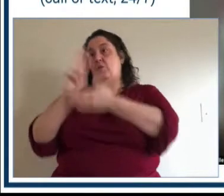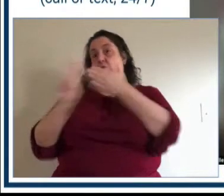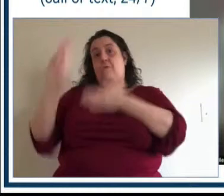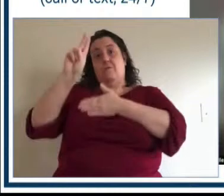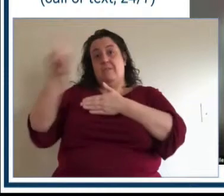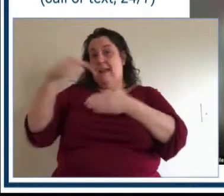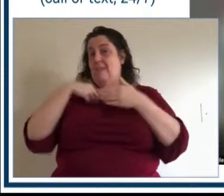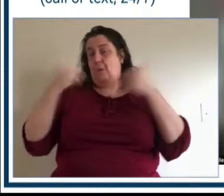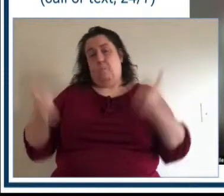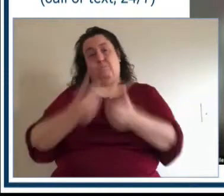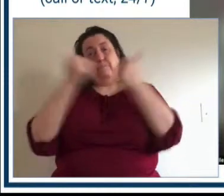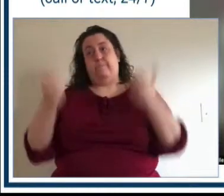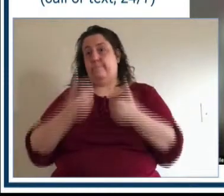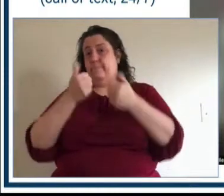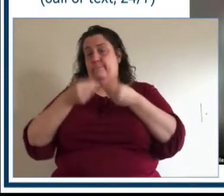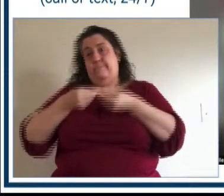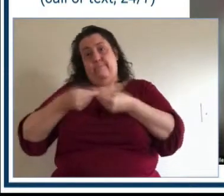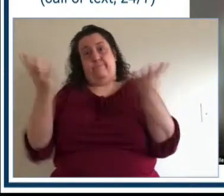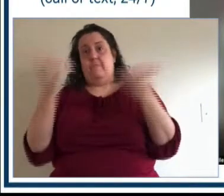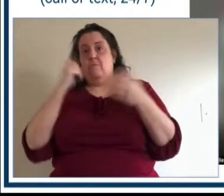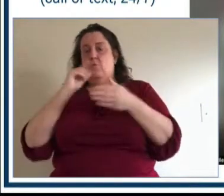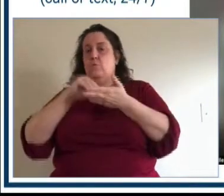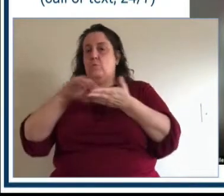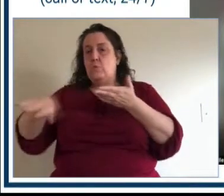rapid tests that it's distributing to students.